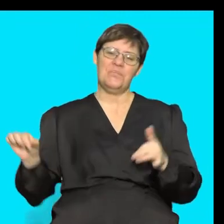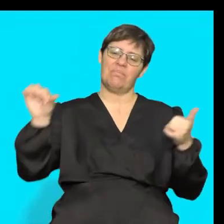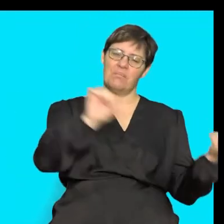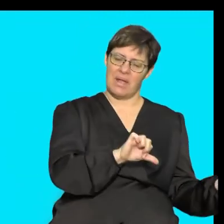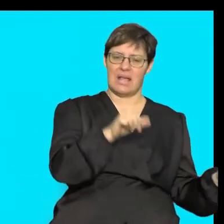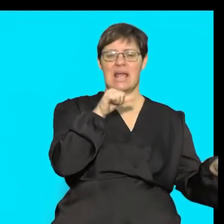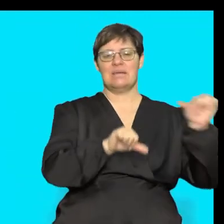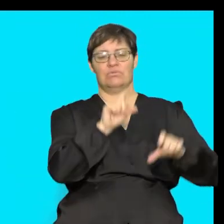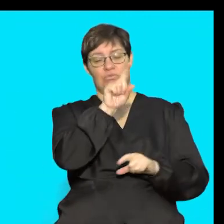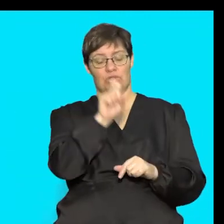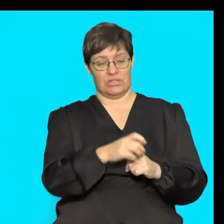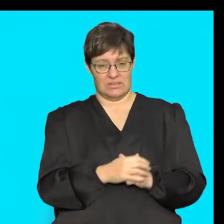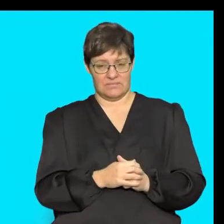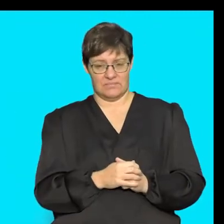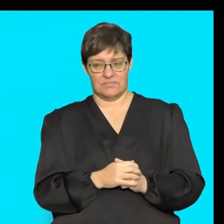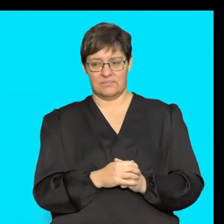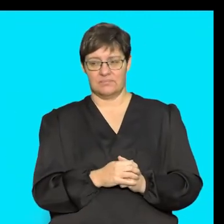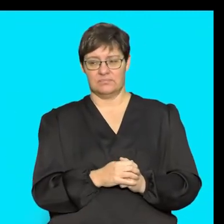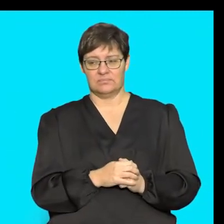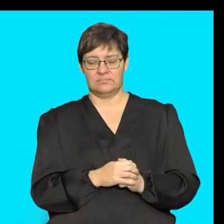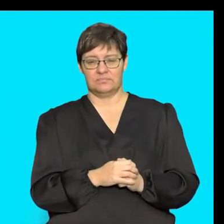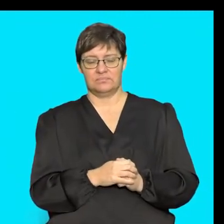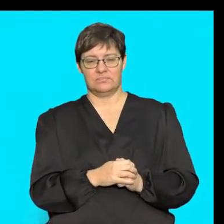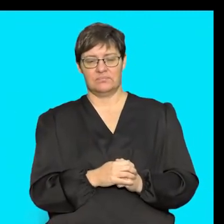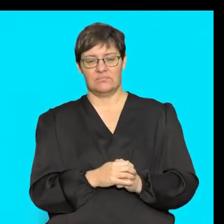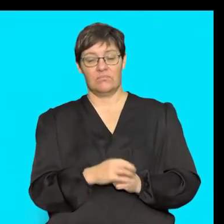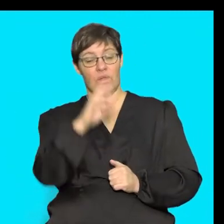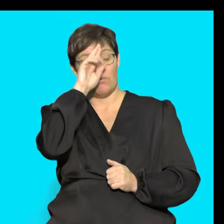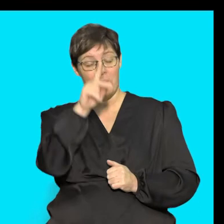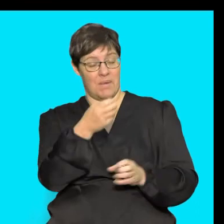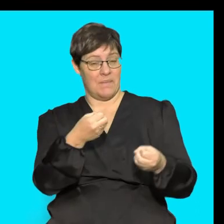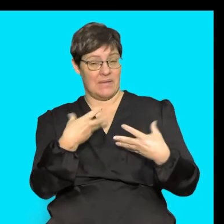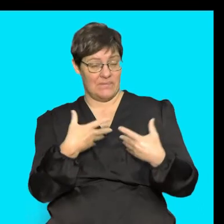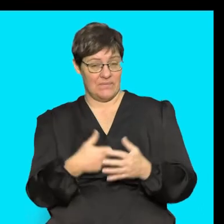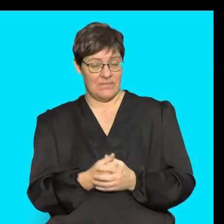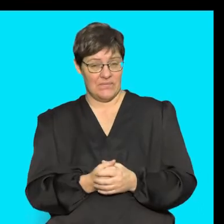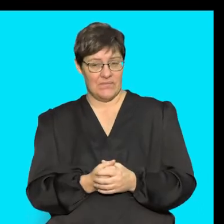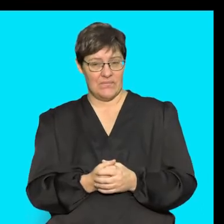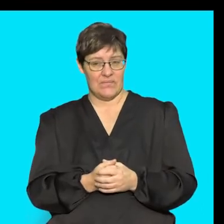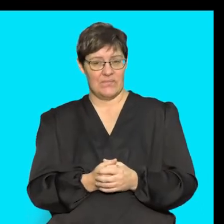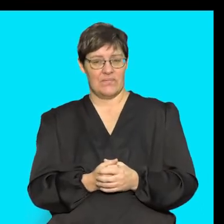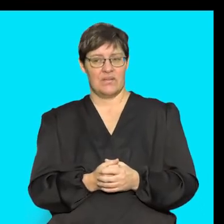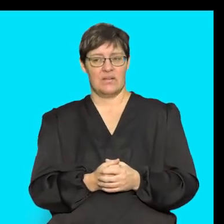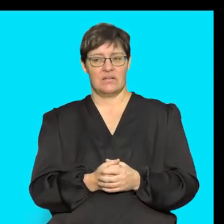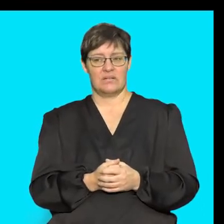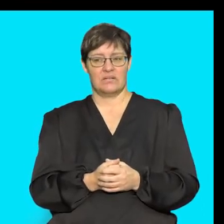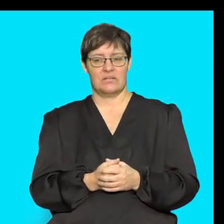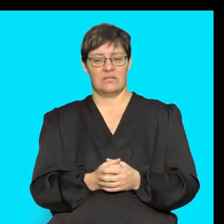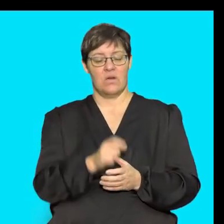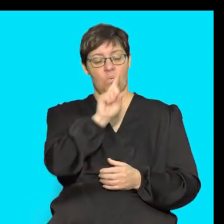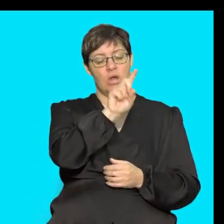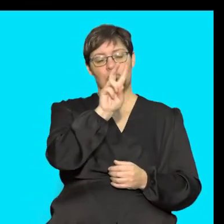So let's go back to our chemistry question. Okay. So remember we're given